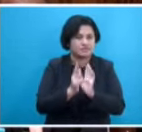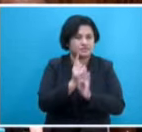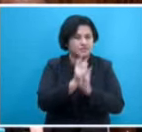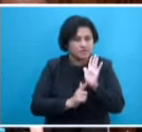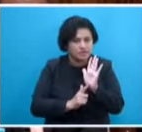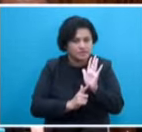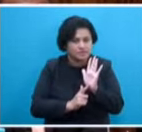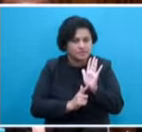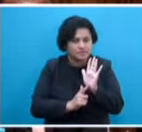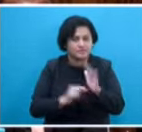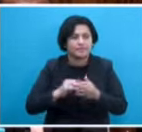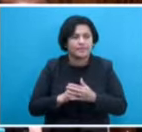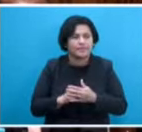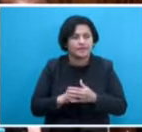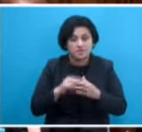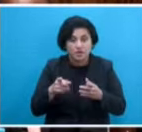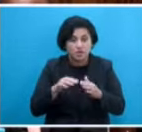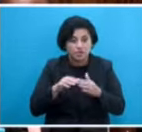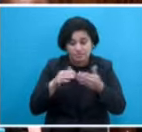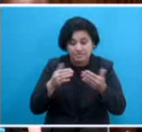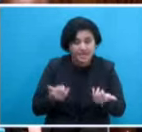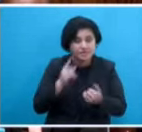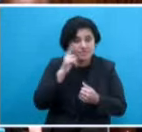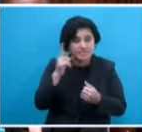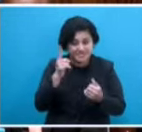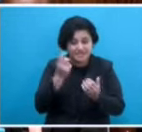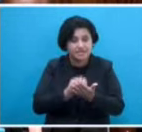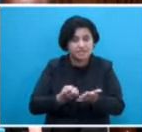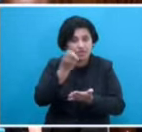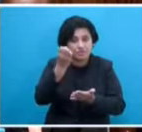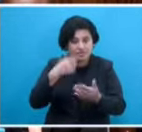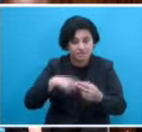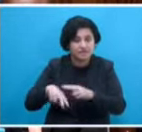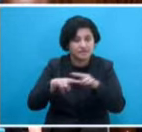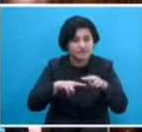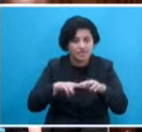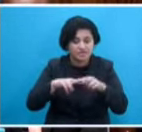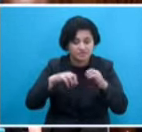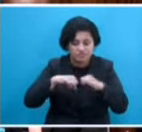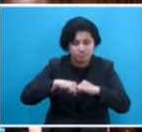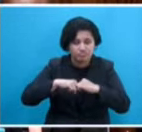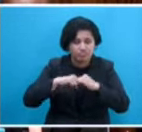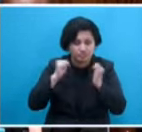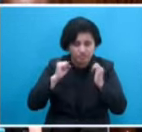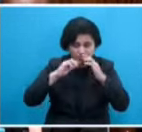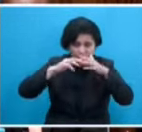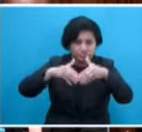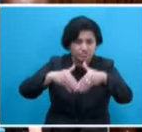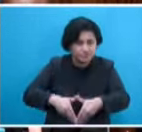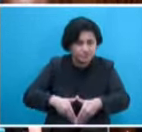moral fabrics of our nation are tearing at the seams, weighed down by the people's loss of trust in it.